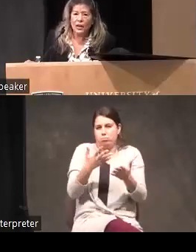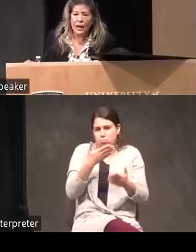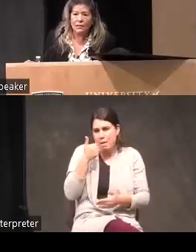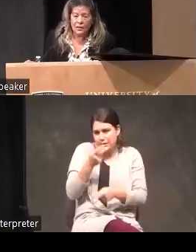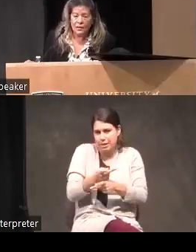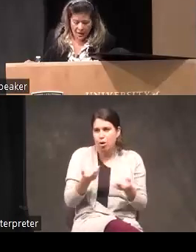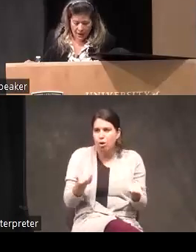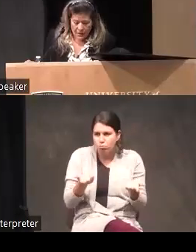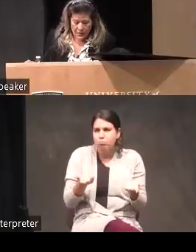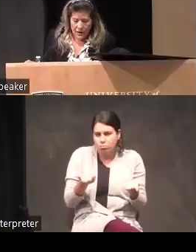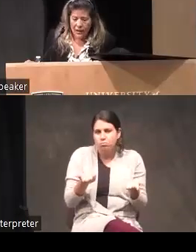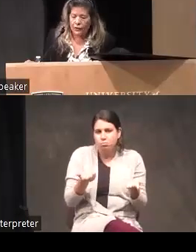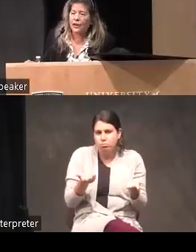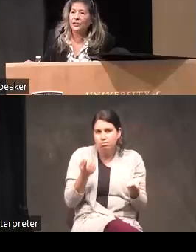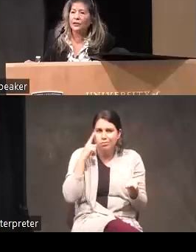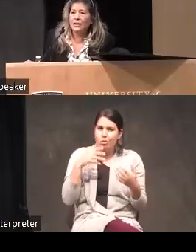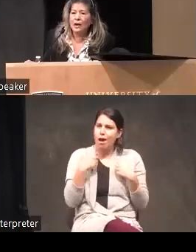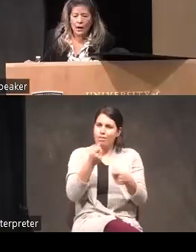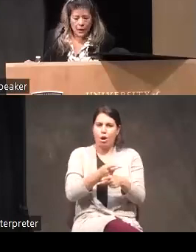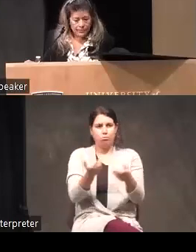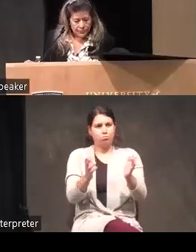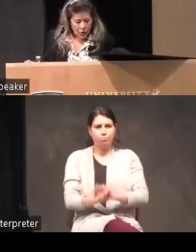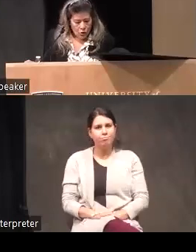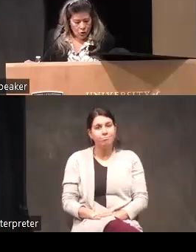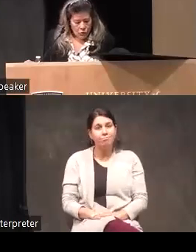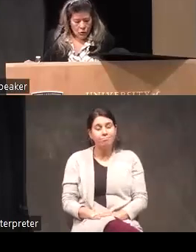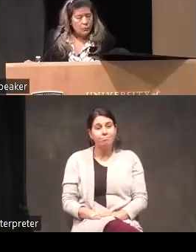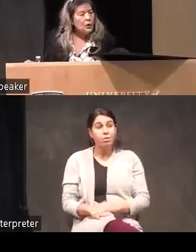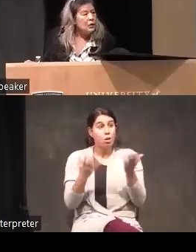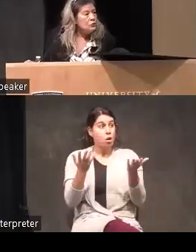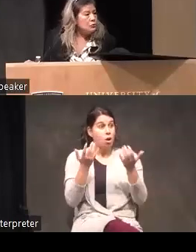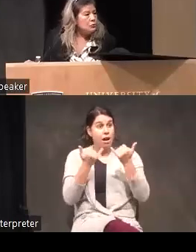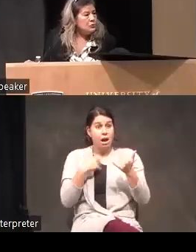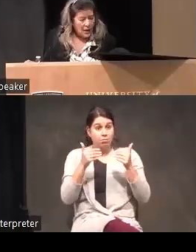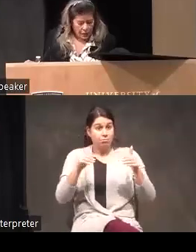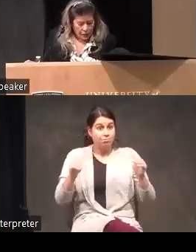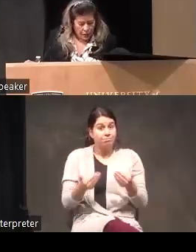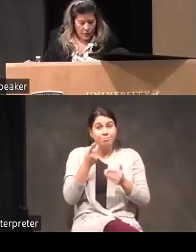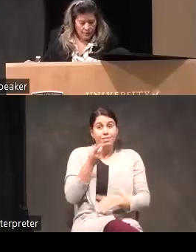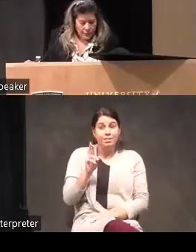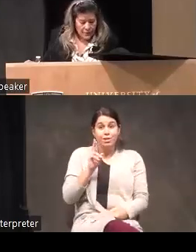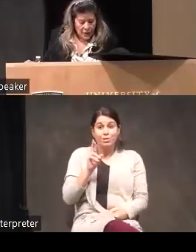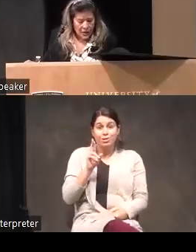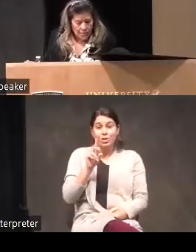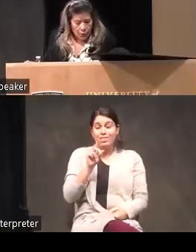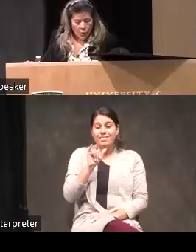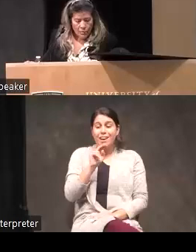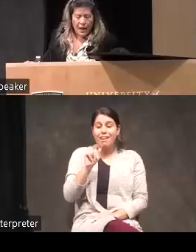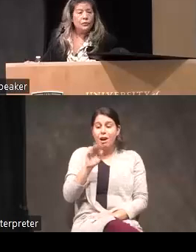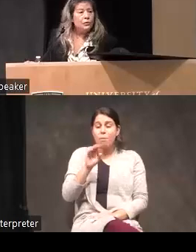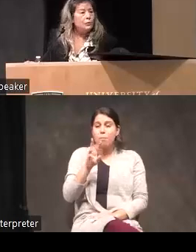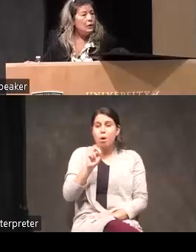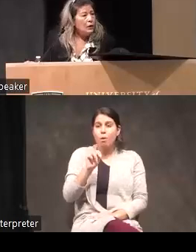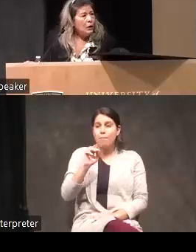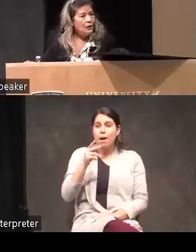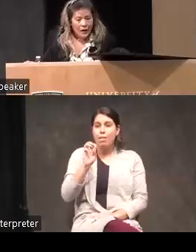we can in healthcare. So I'm going to introduce Dr. Dayna Bowen